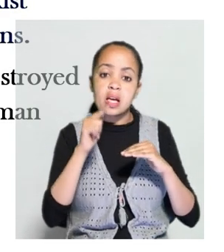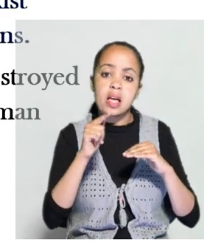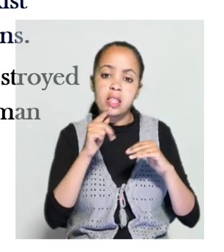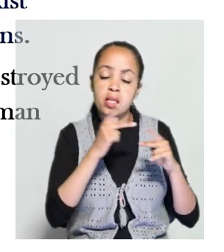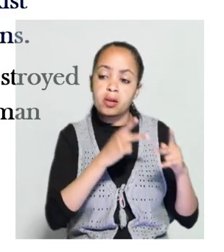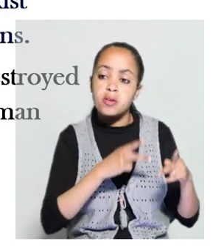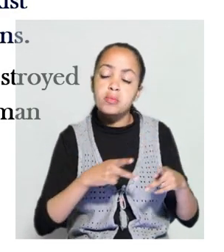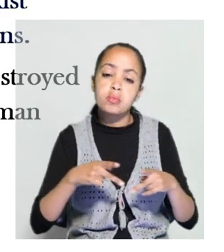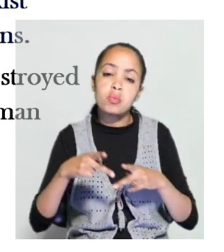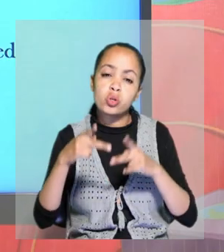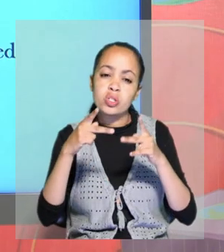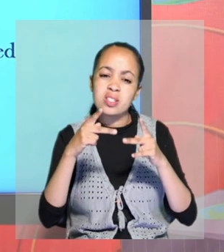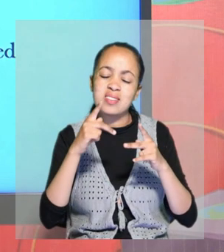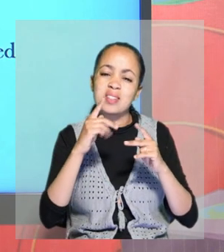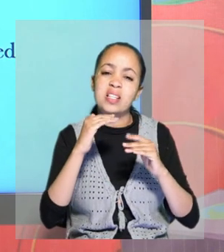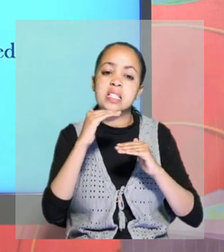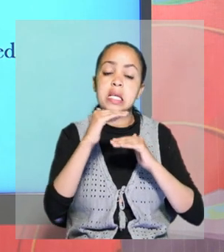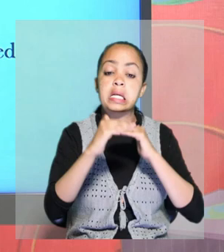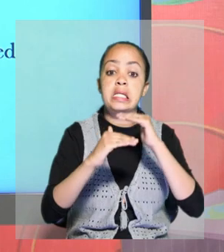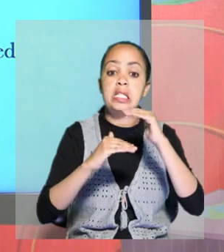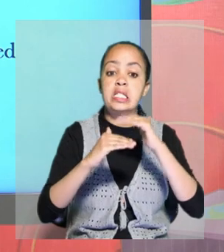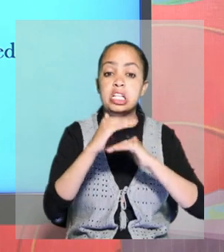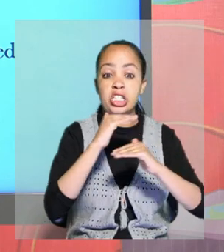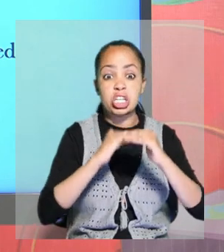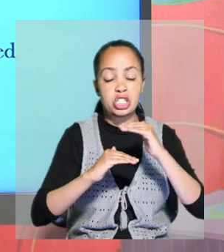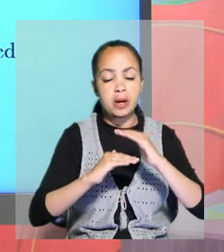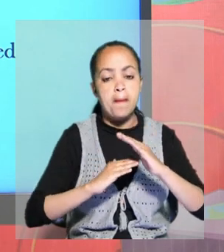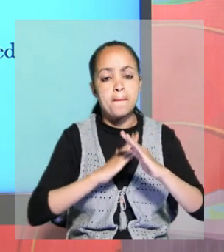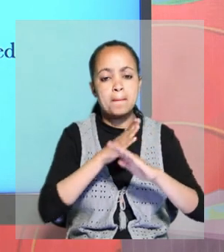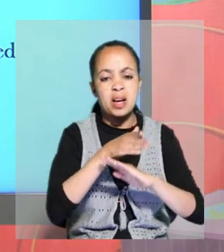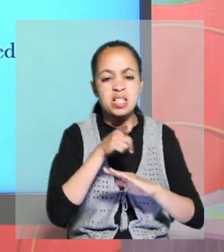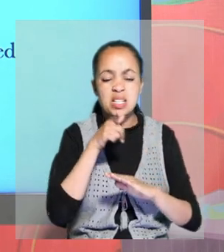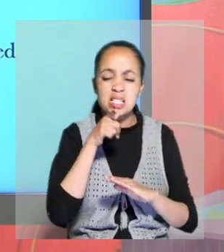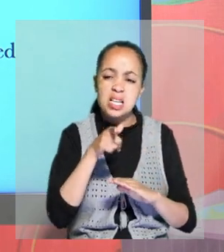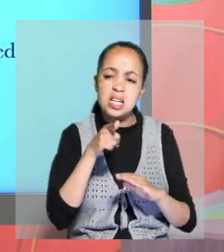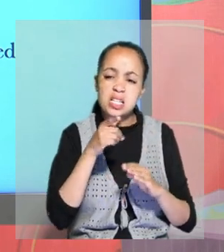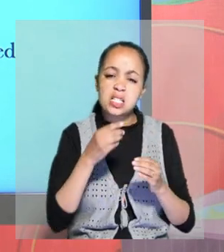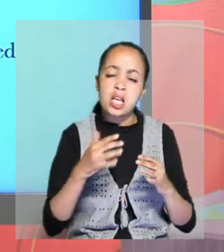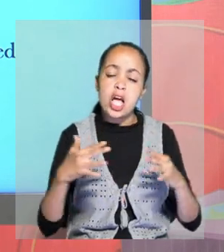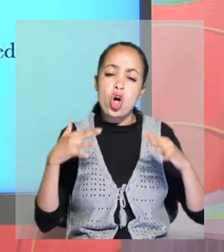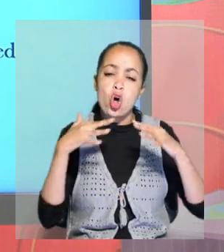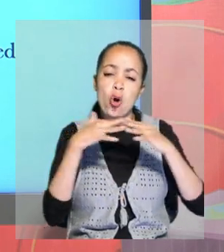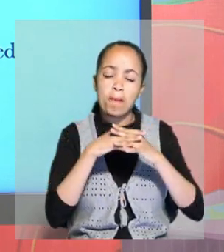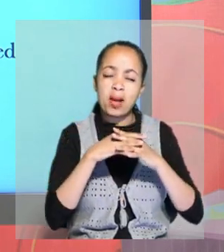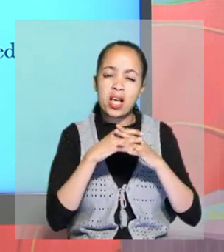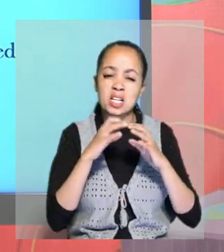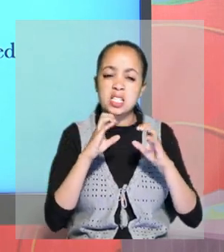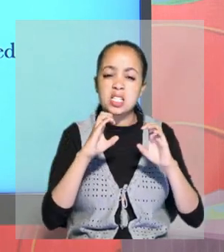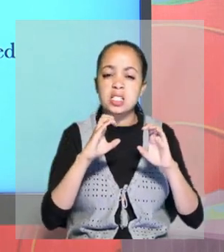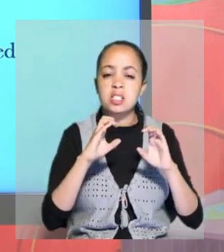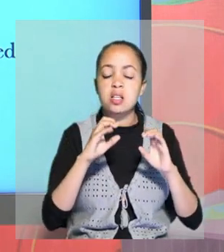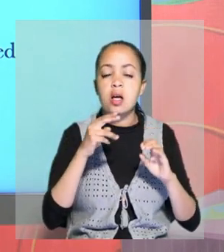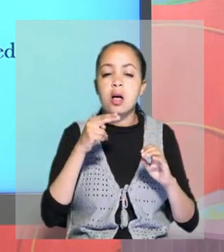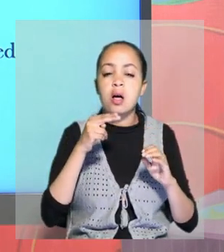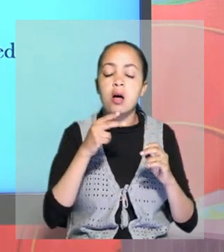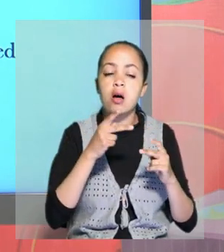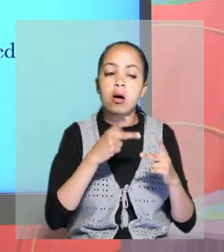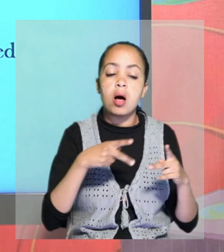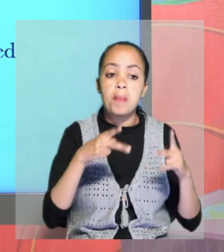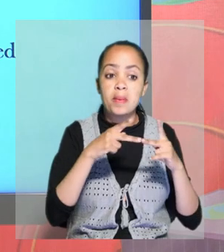succession, when succession become passed, there is a complex ecological habitat become